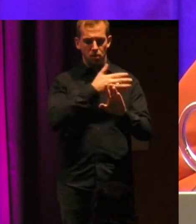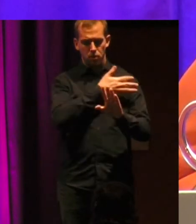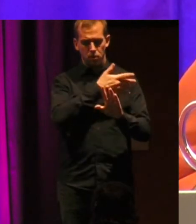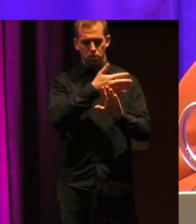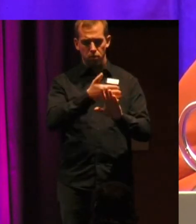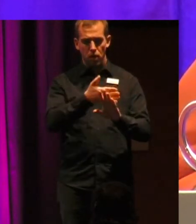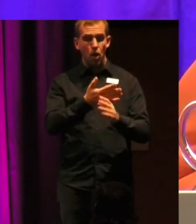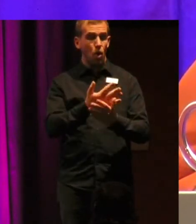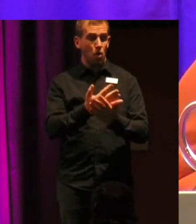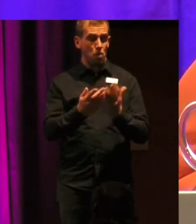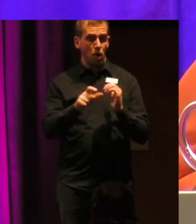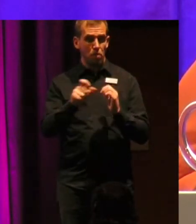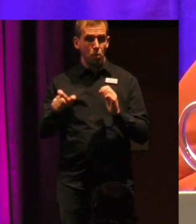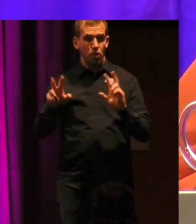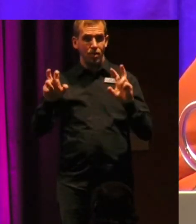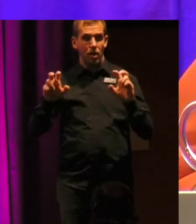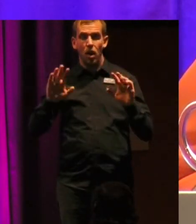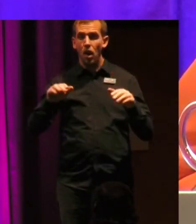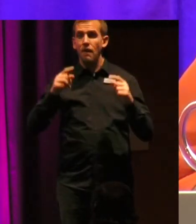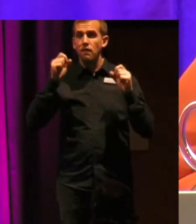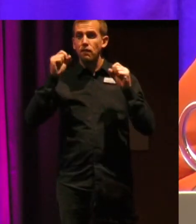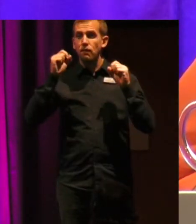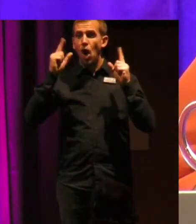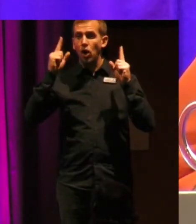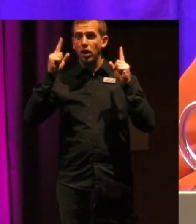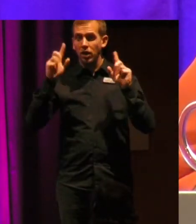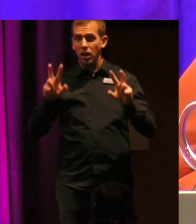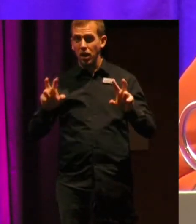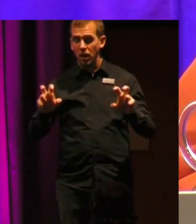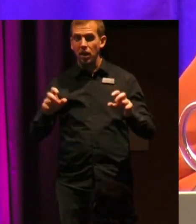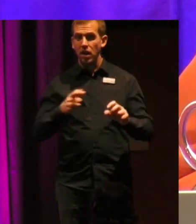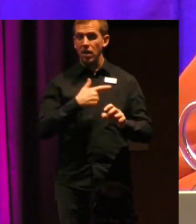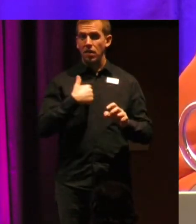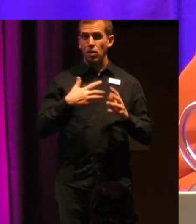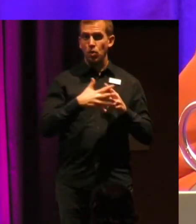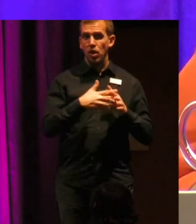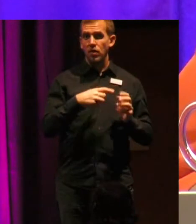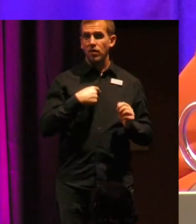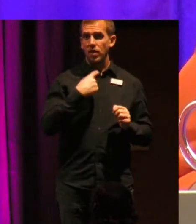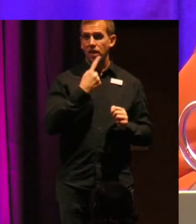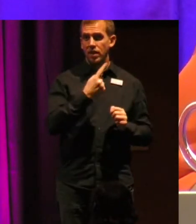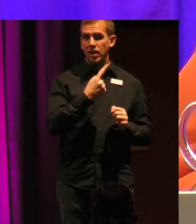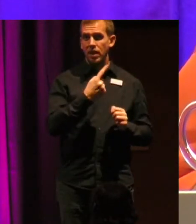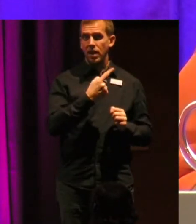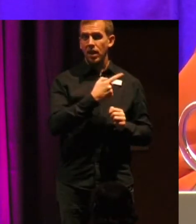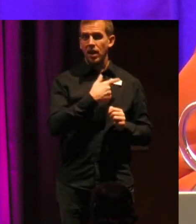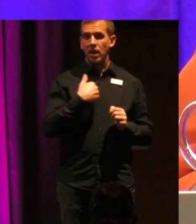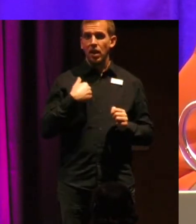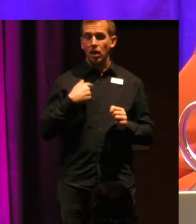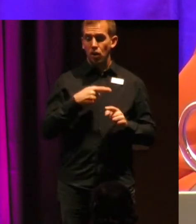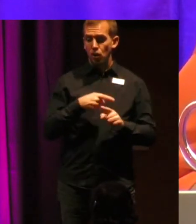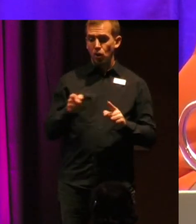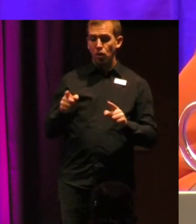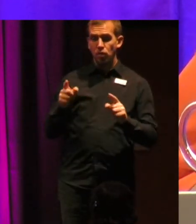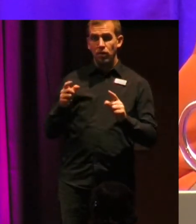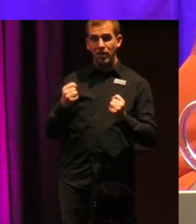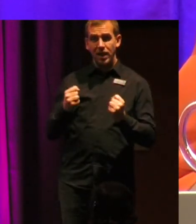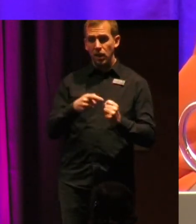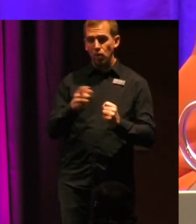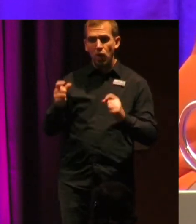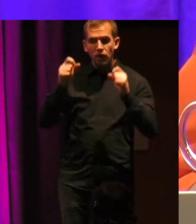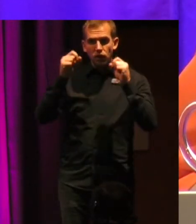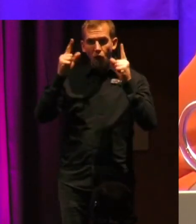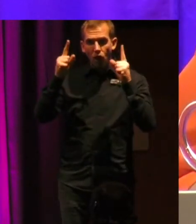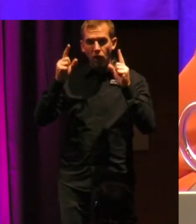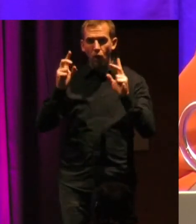lot of people up. So in the States, we say not only get woke, but stay woke. So people have been waking